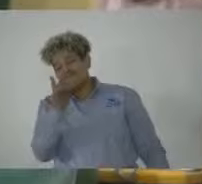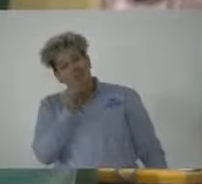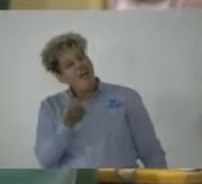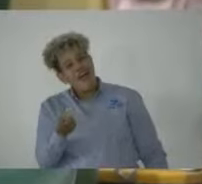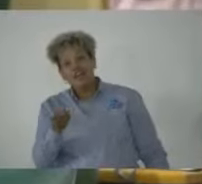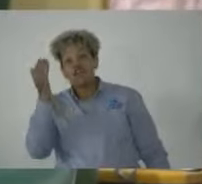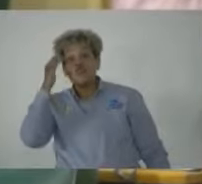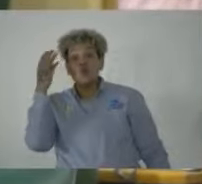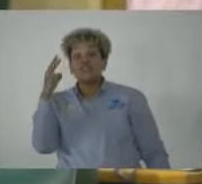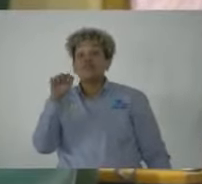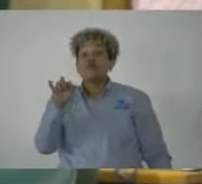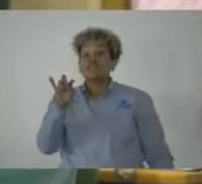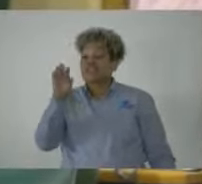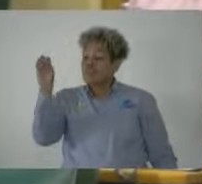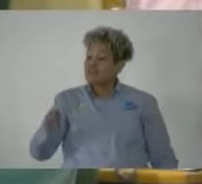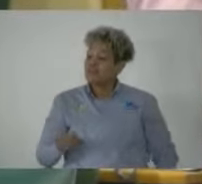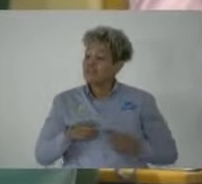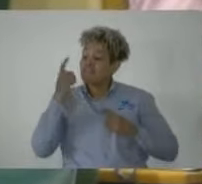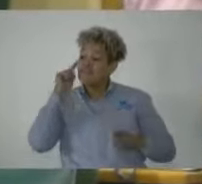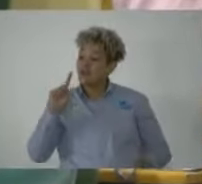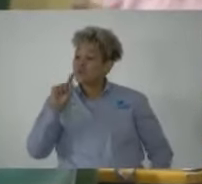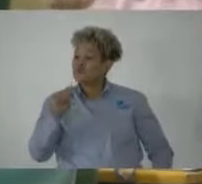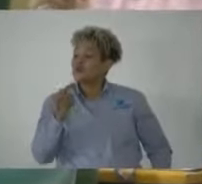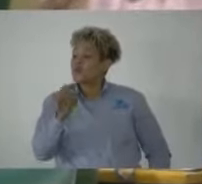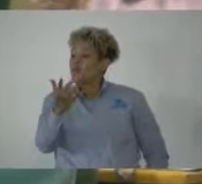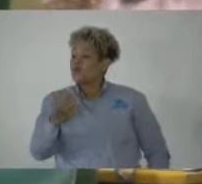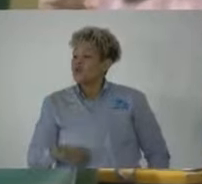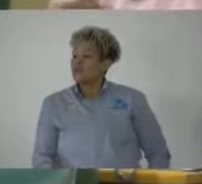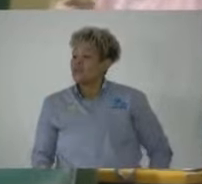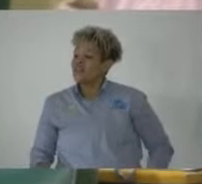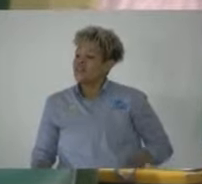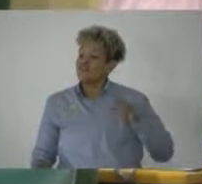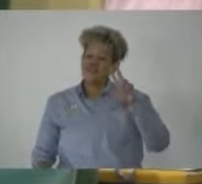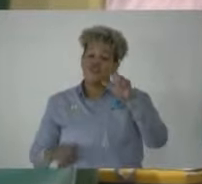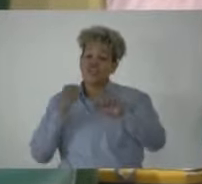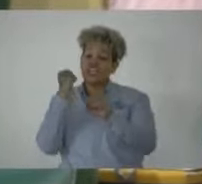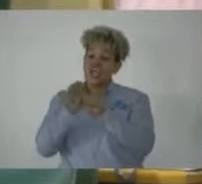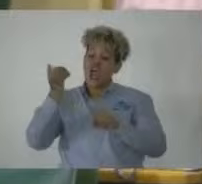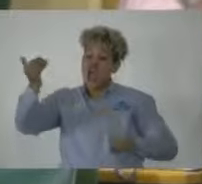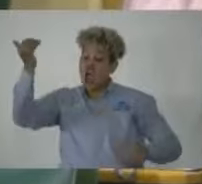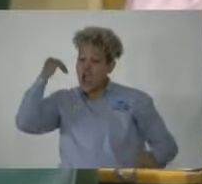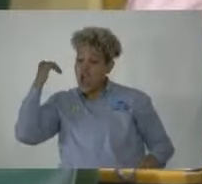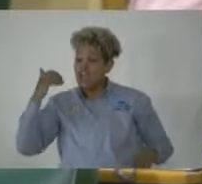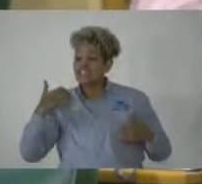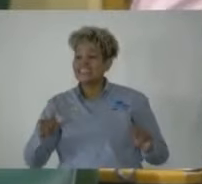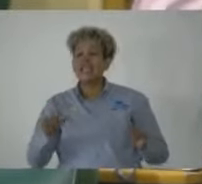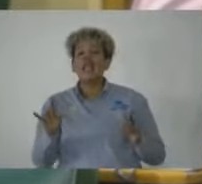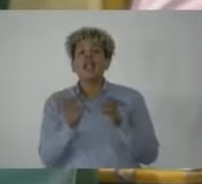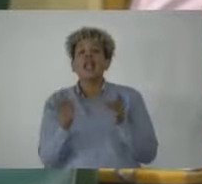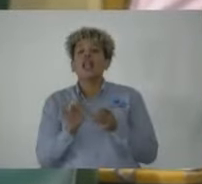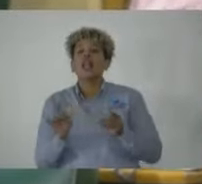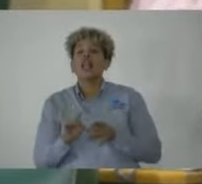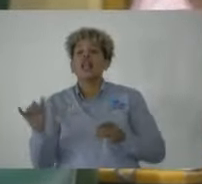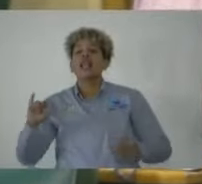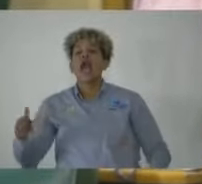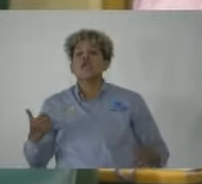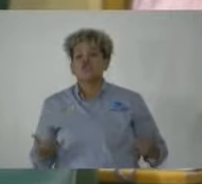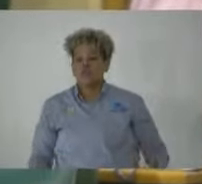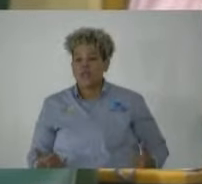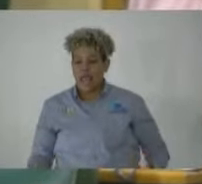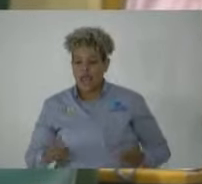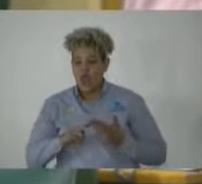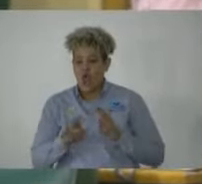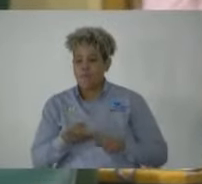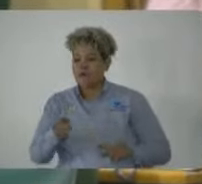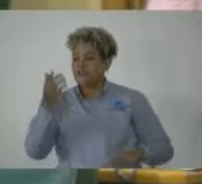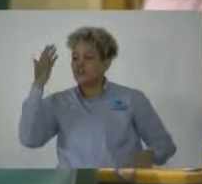of 16.7% is for 2021, 3 years ago, yet he speaks of it as if it is a current figure.